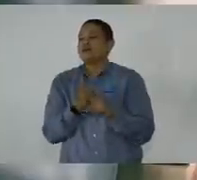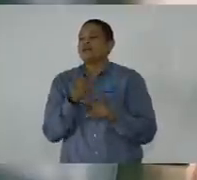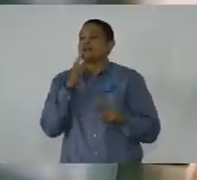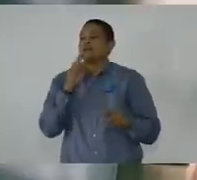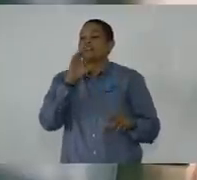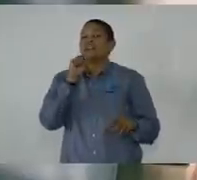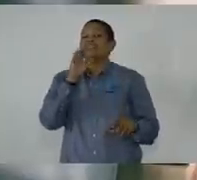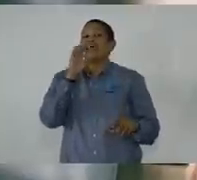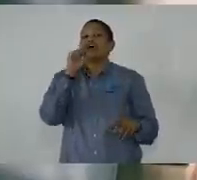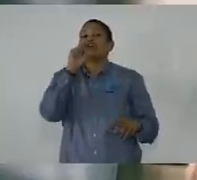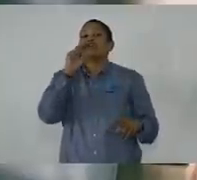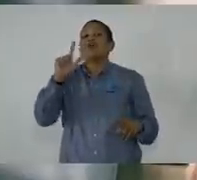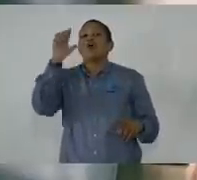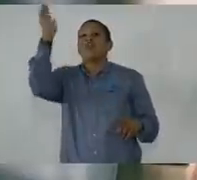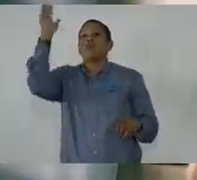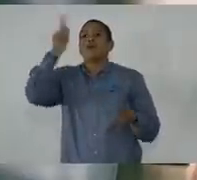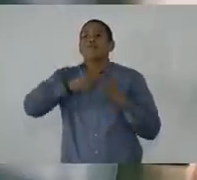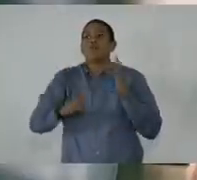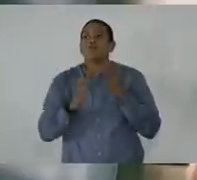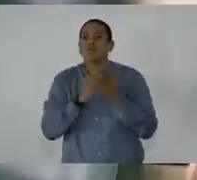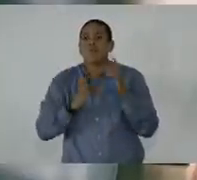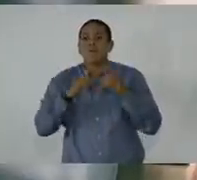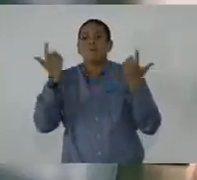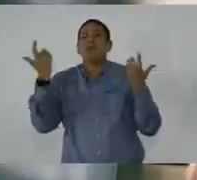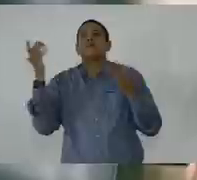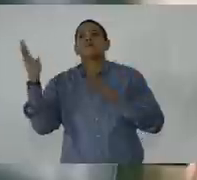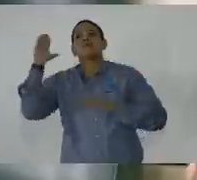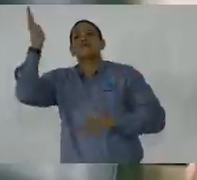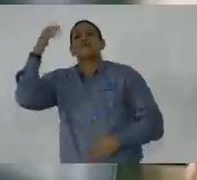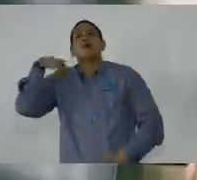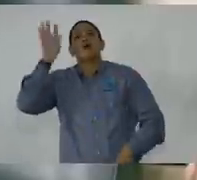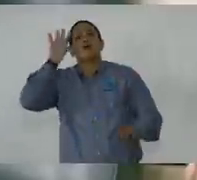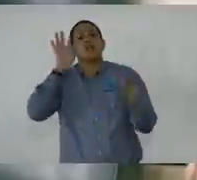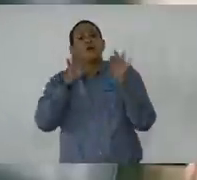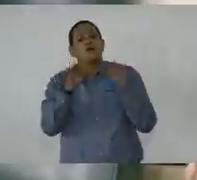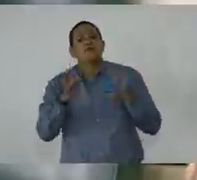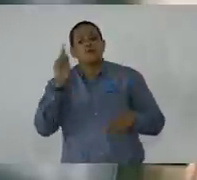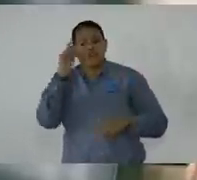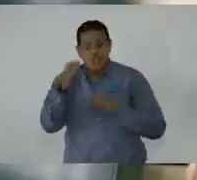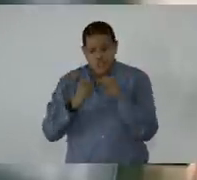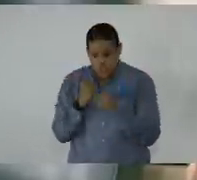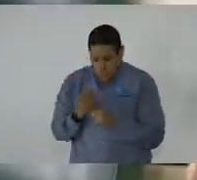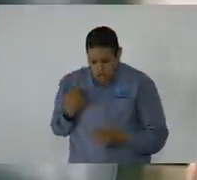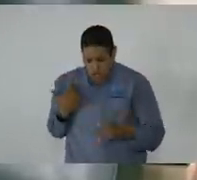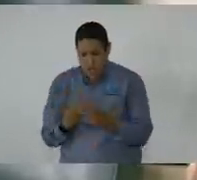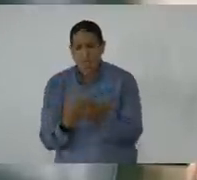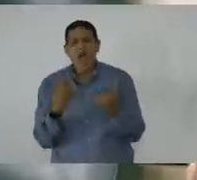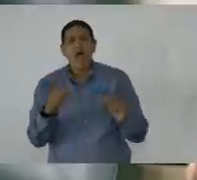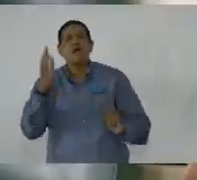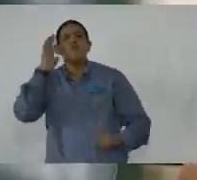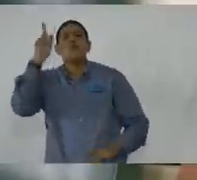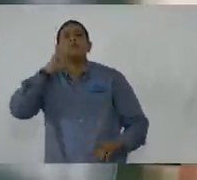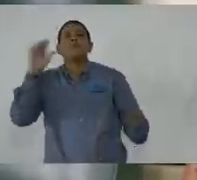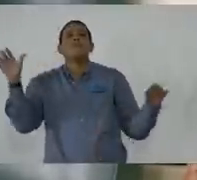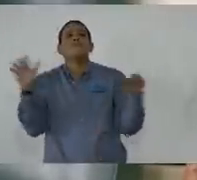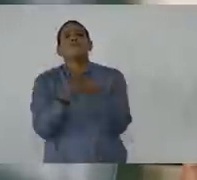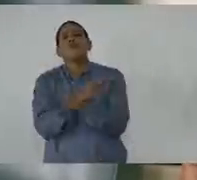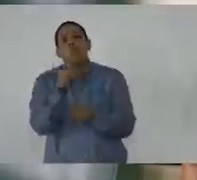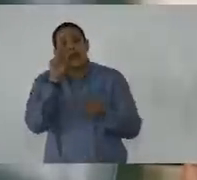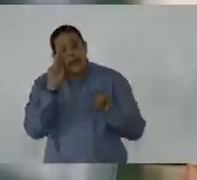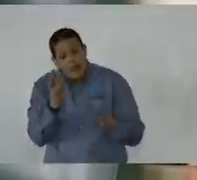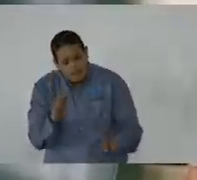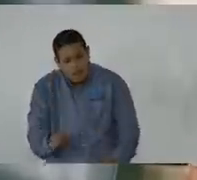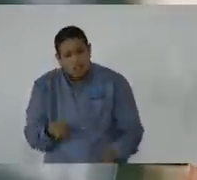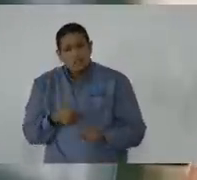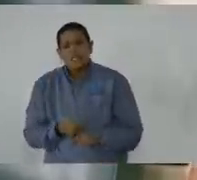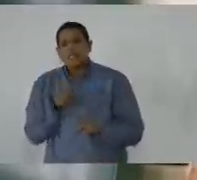sectoral book, but some of the major initiatives that I will highlight for the year coming will be the full enforcement